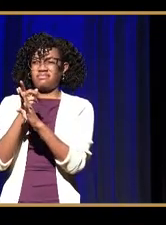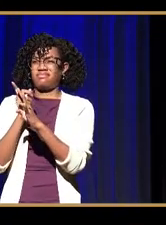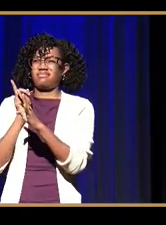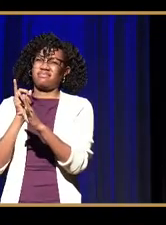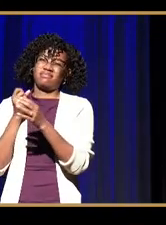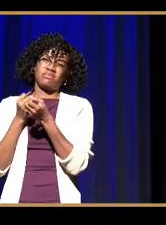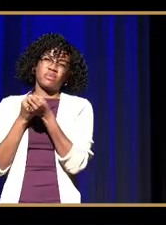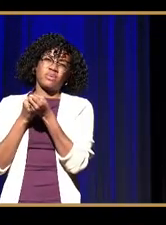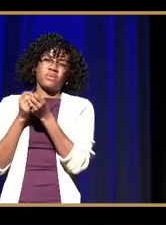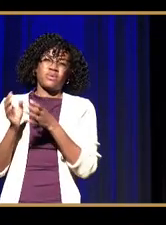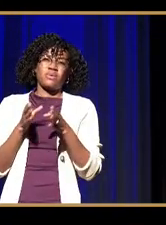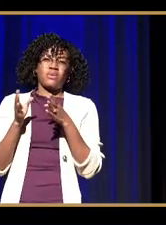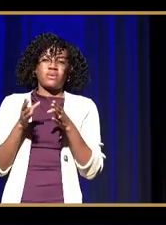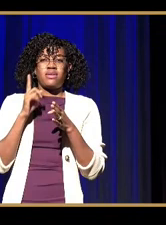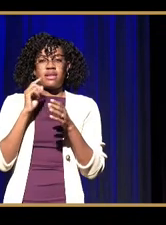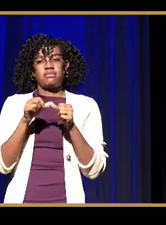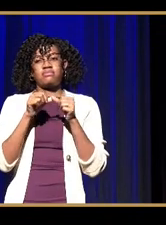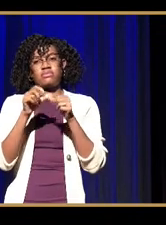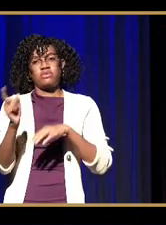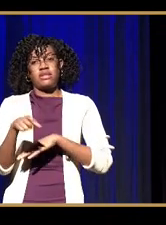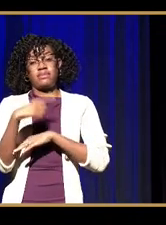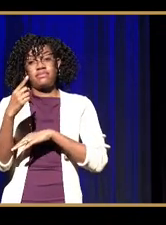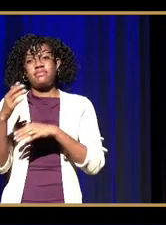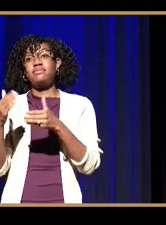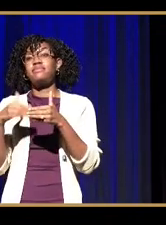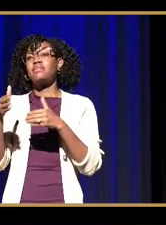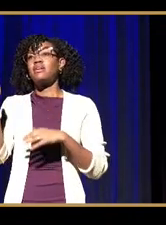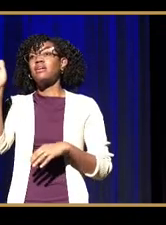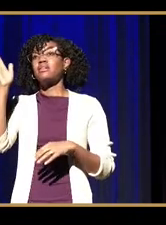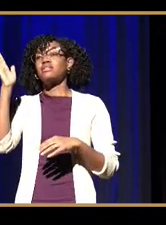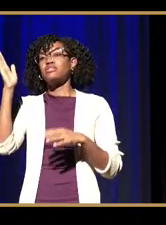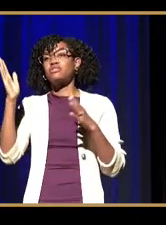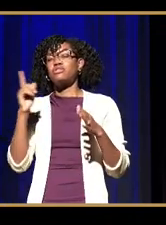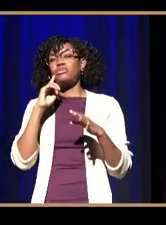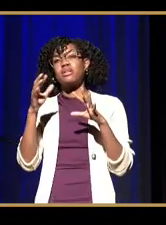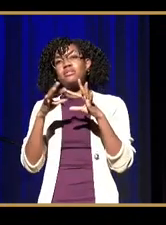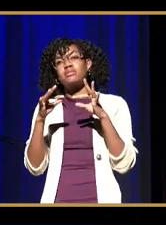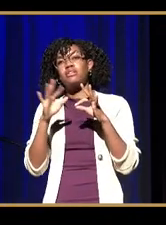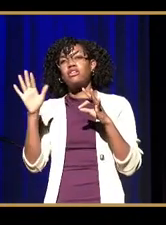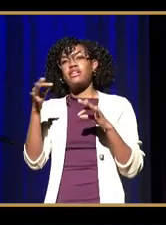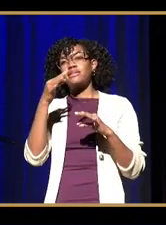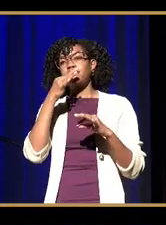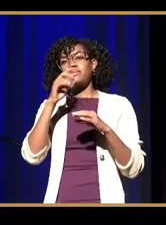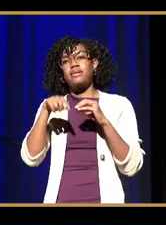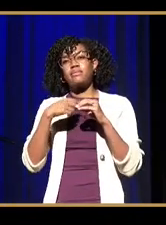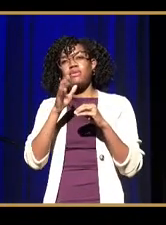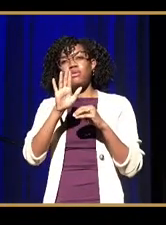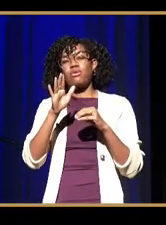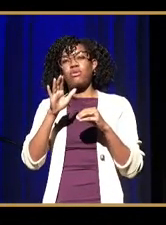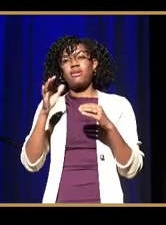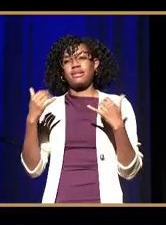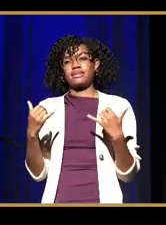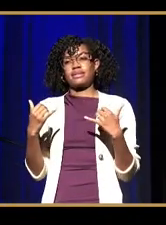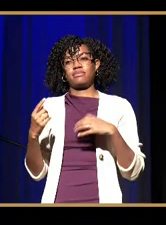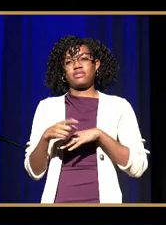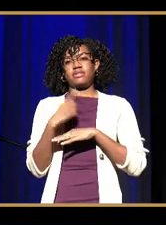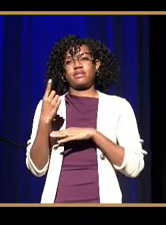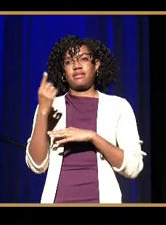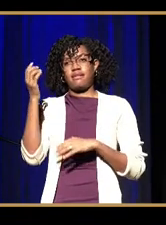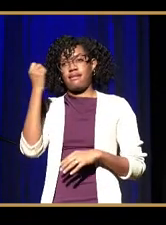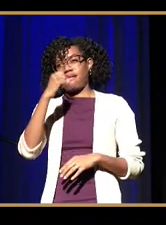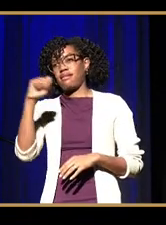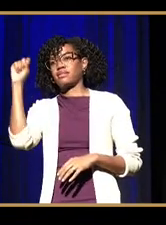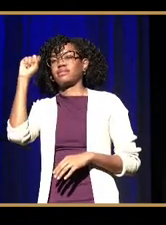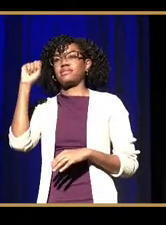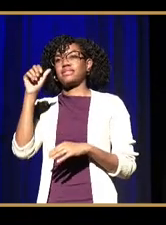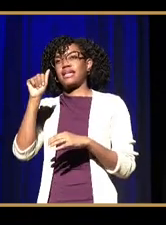today. Our next presenter shares her expertise as a contemporary activist minister in this country and